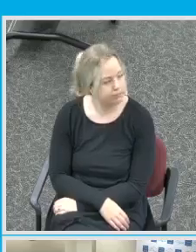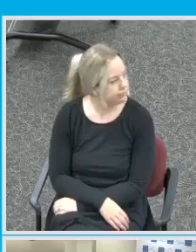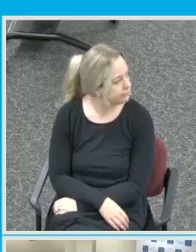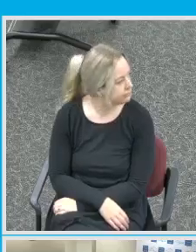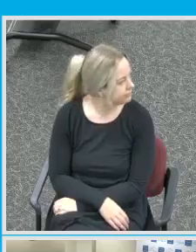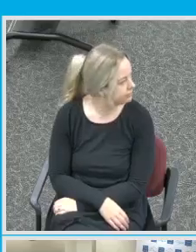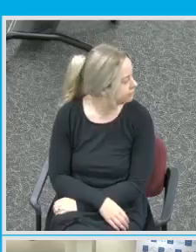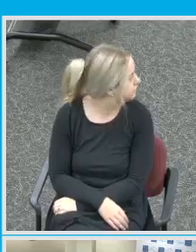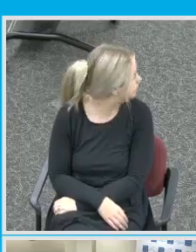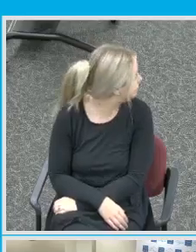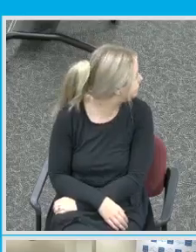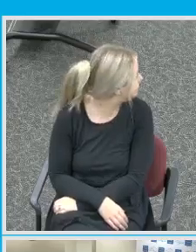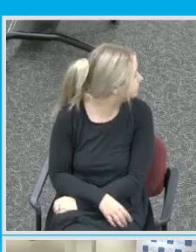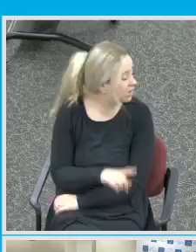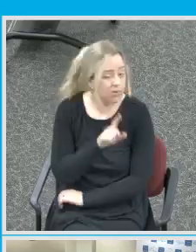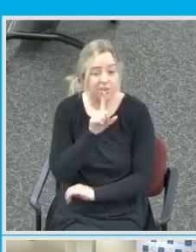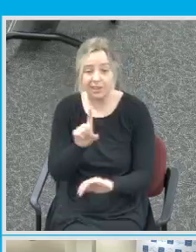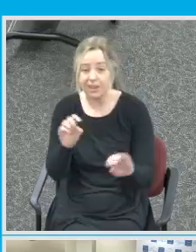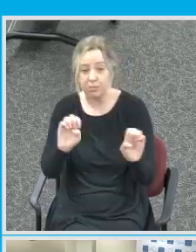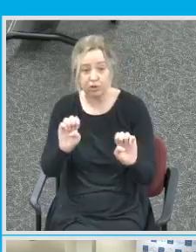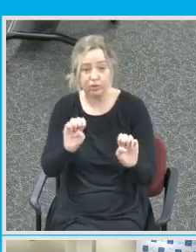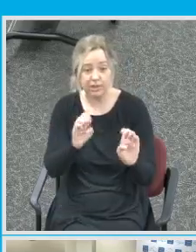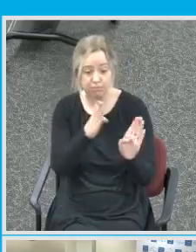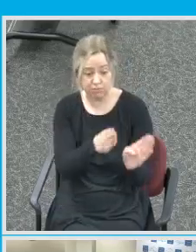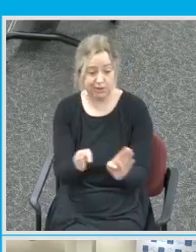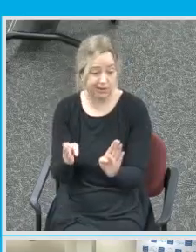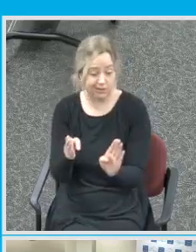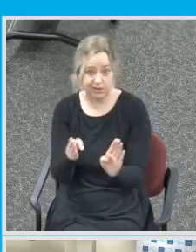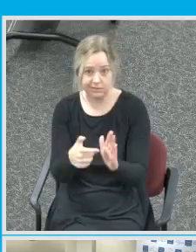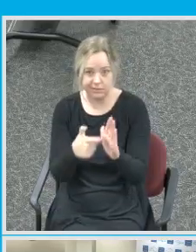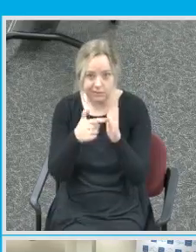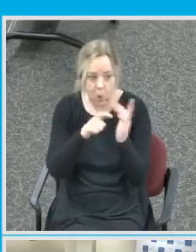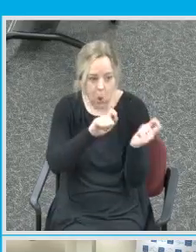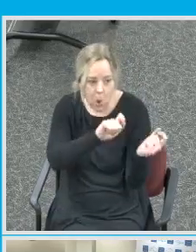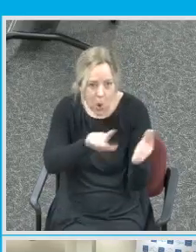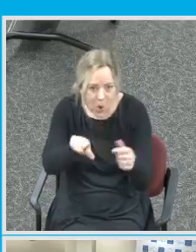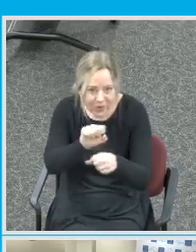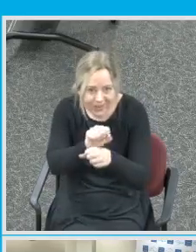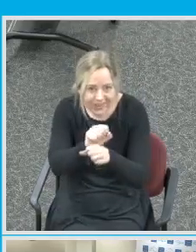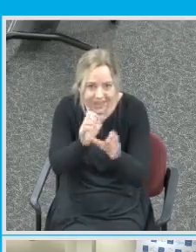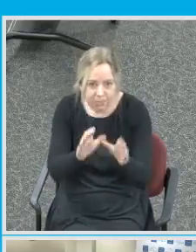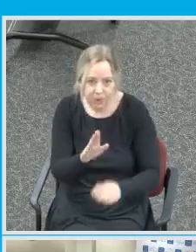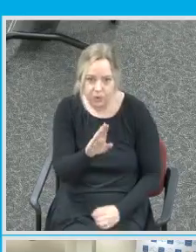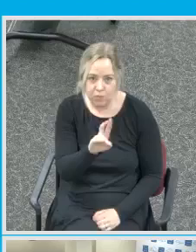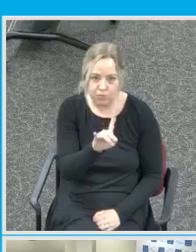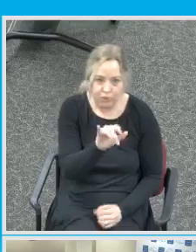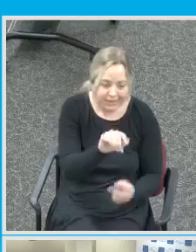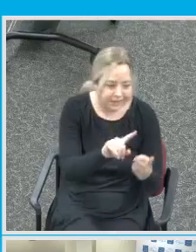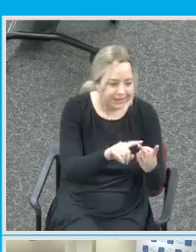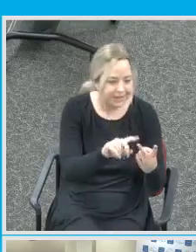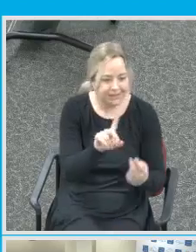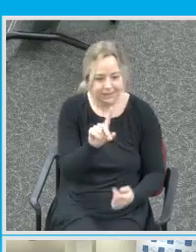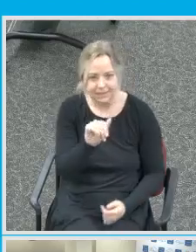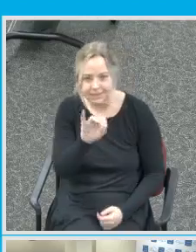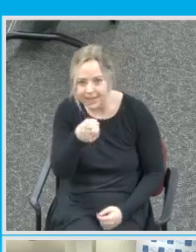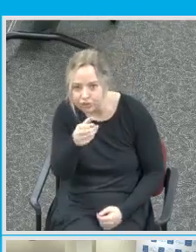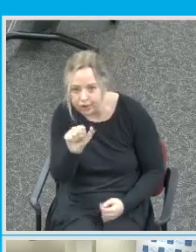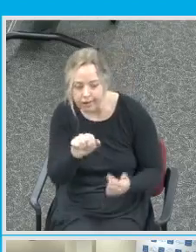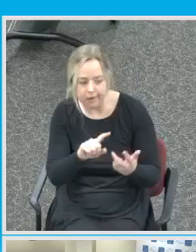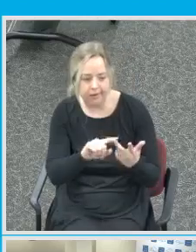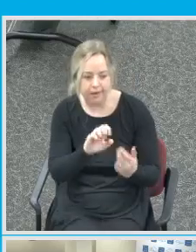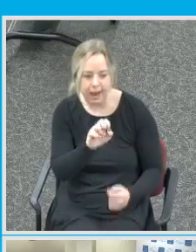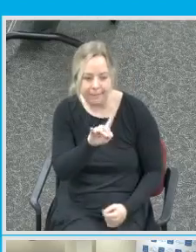Emergency preparedness involves, all of our employees, so Brittany and Daisha and Emily,